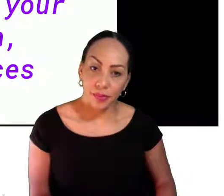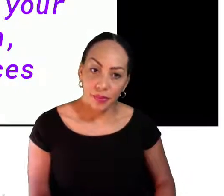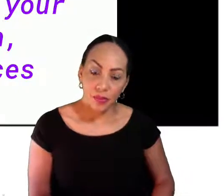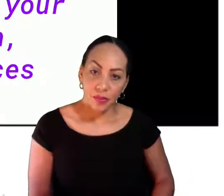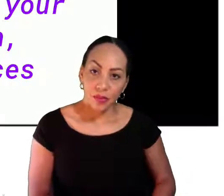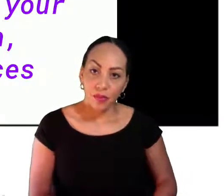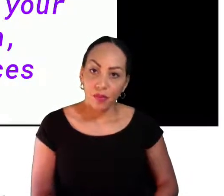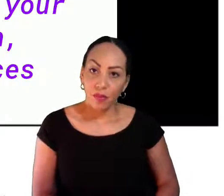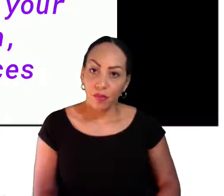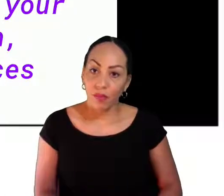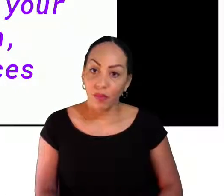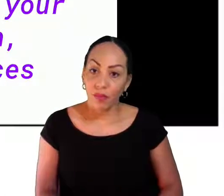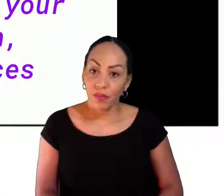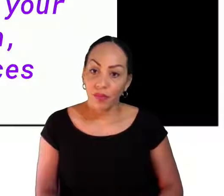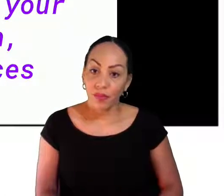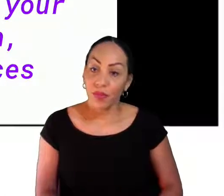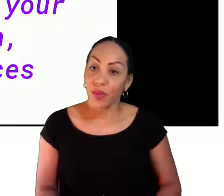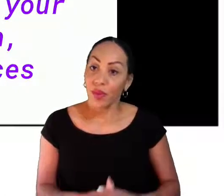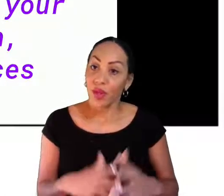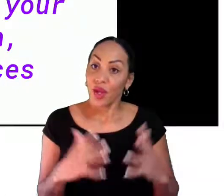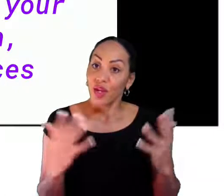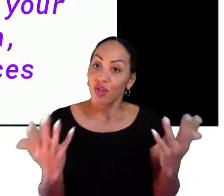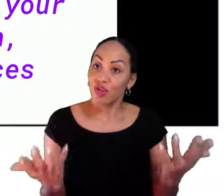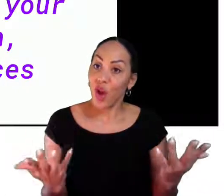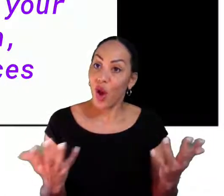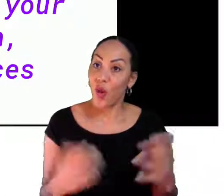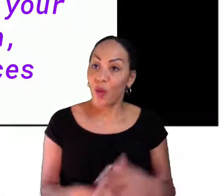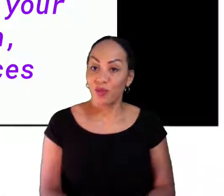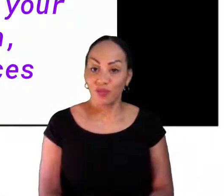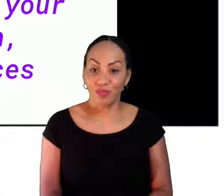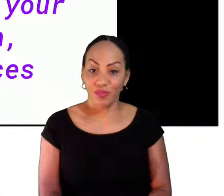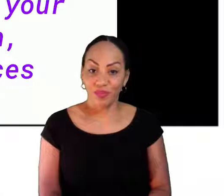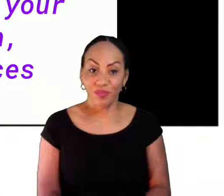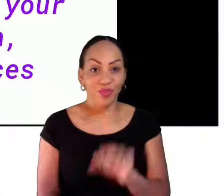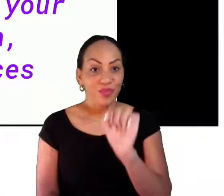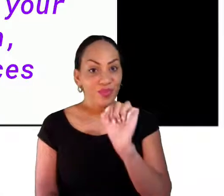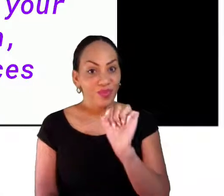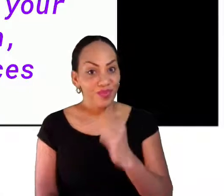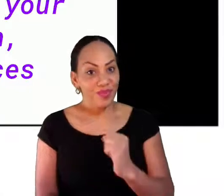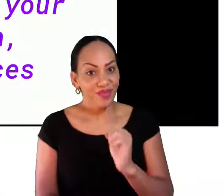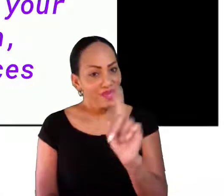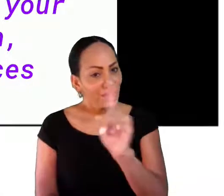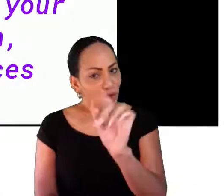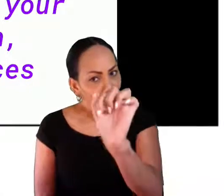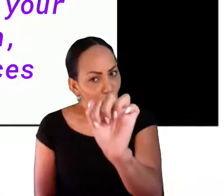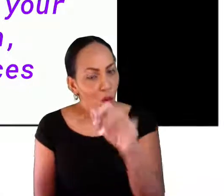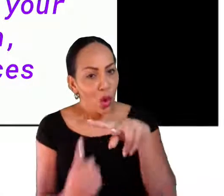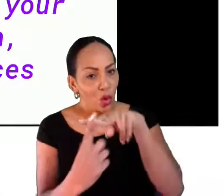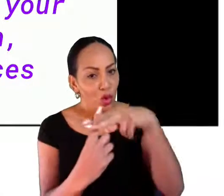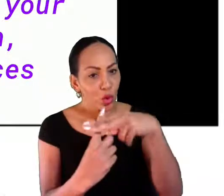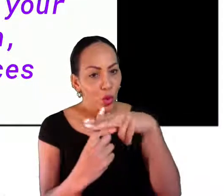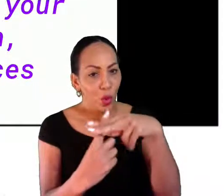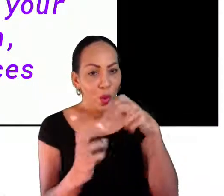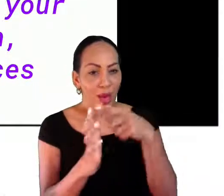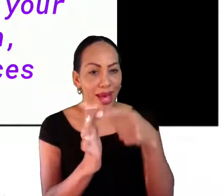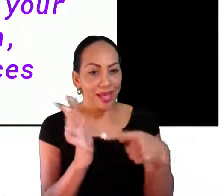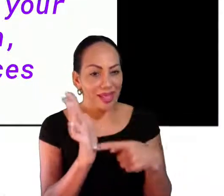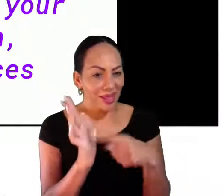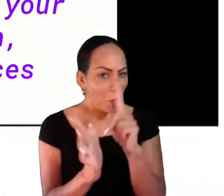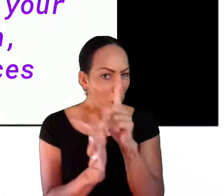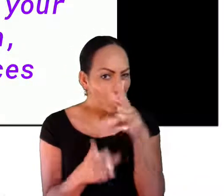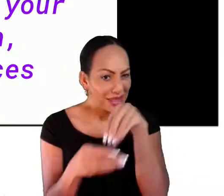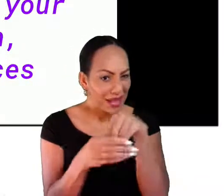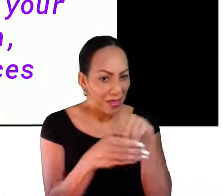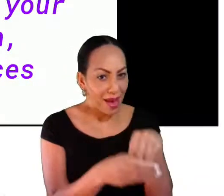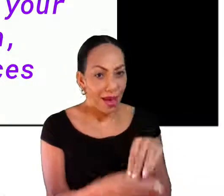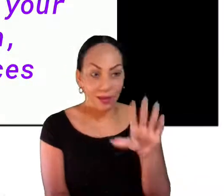what's in the toolkit? What's in the toolkit? Firstly, go and have a look and find out. Secondly, a bunch of questions. And